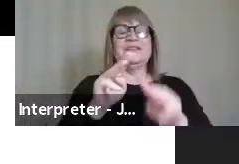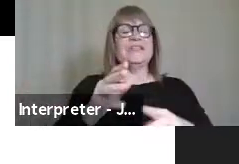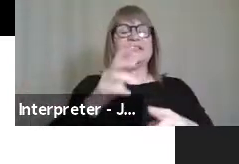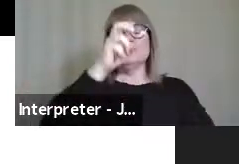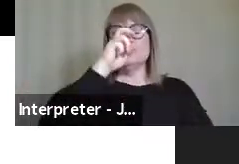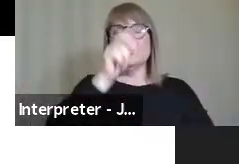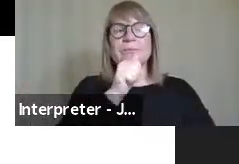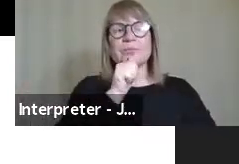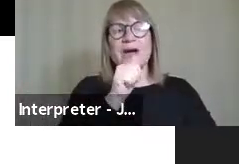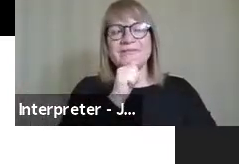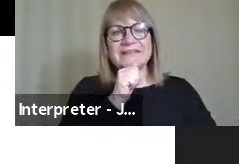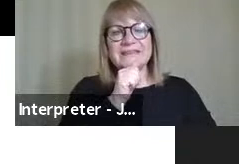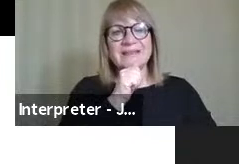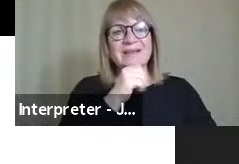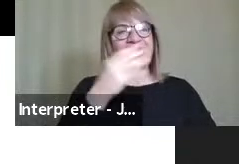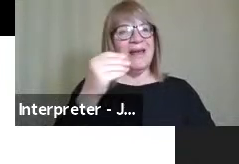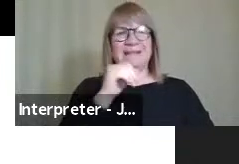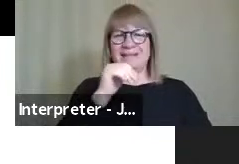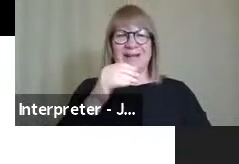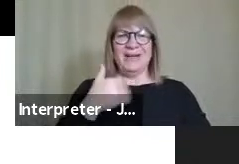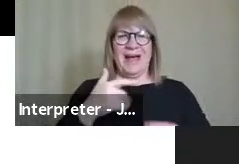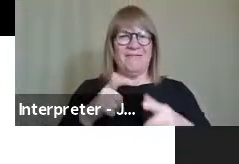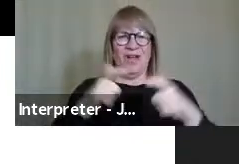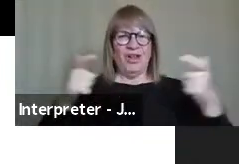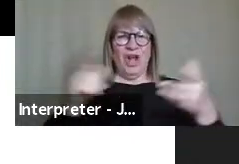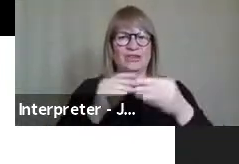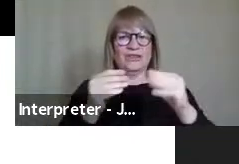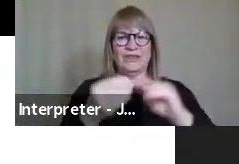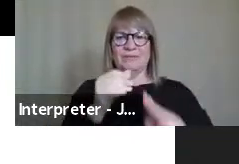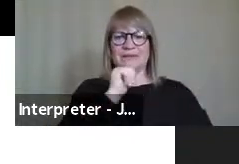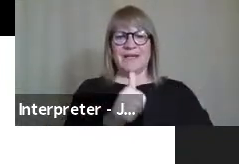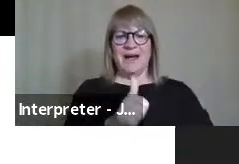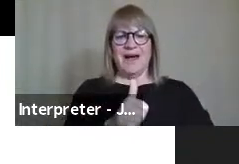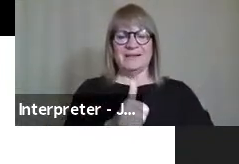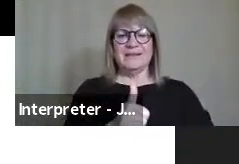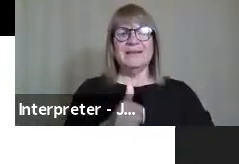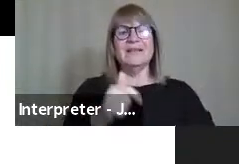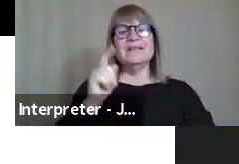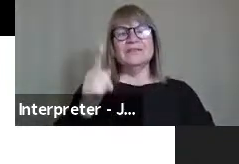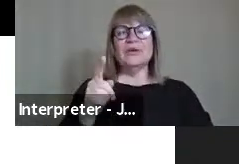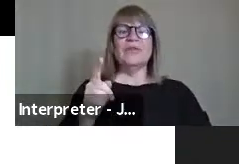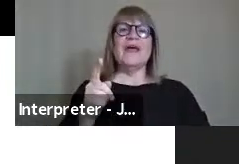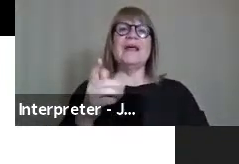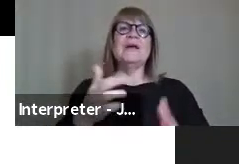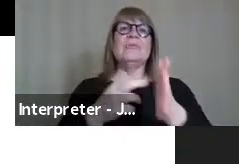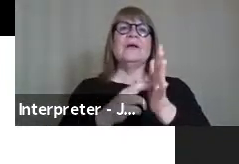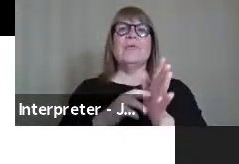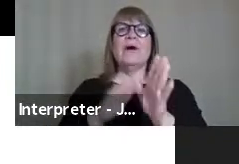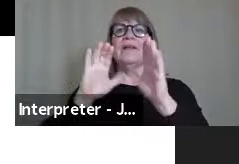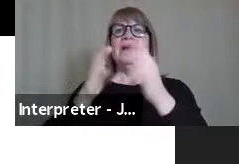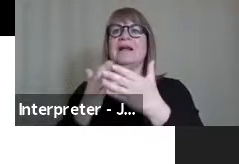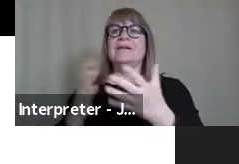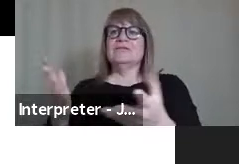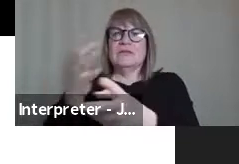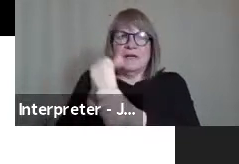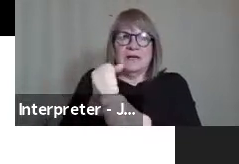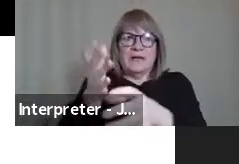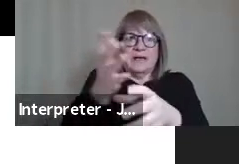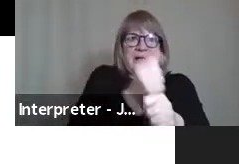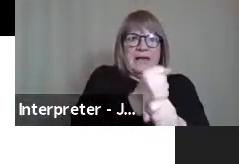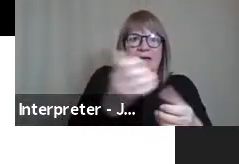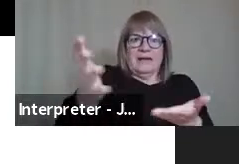relatively small numbers a lot of categories require consolidation which of course gets rid of a lot of nuances in the